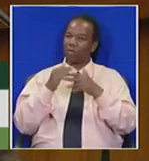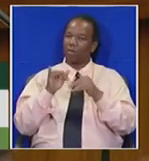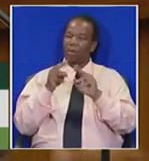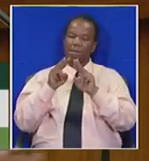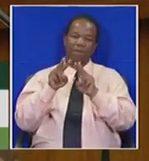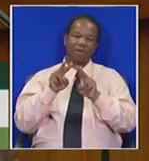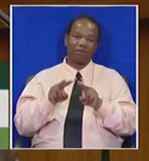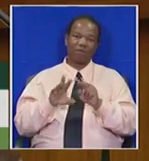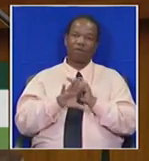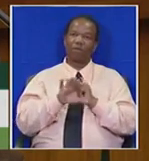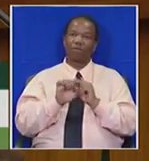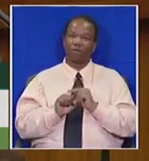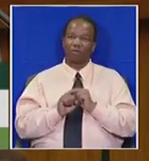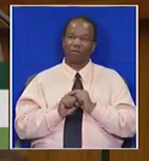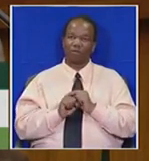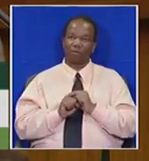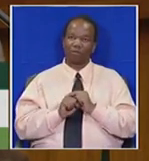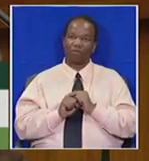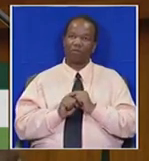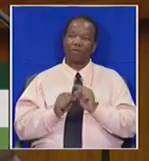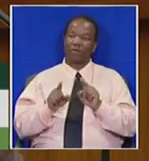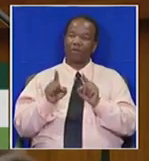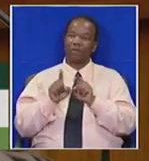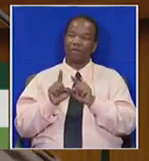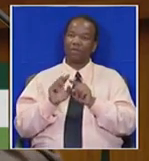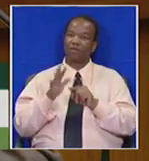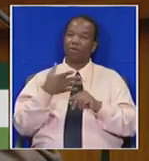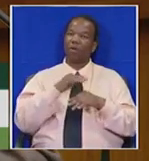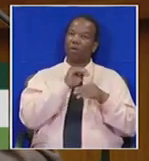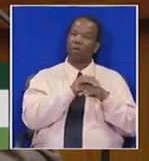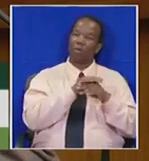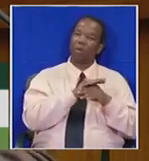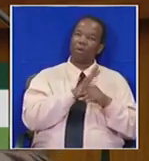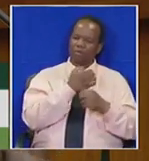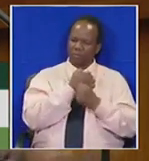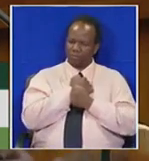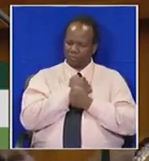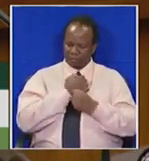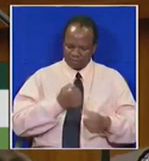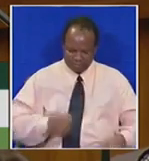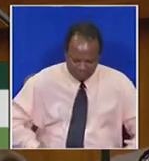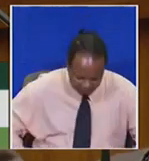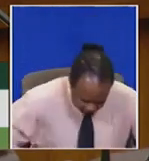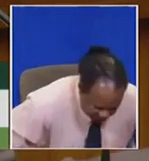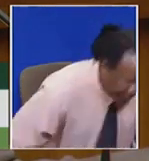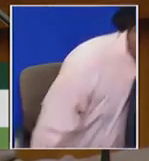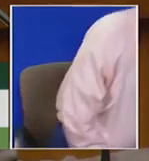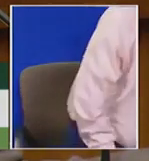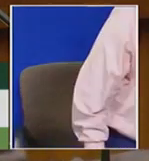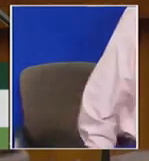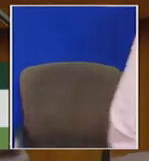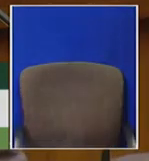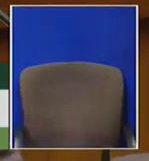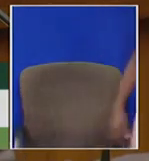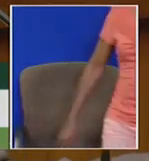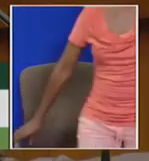nation, a combatant in real life and a patriot to the end. I here also refer,